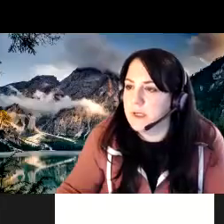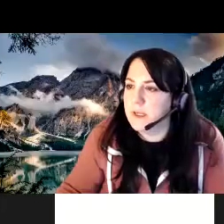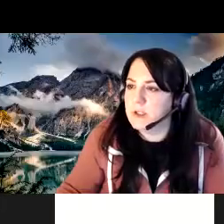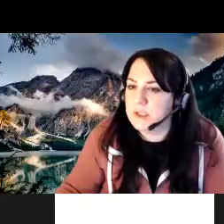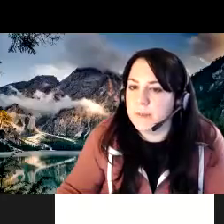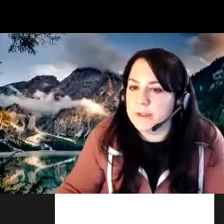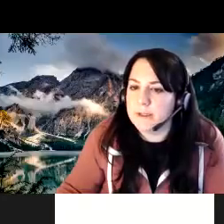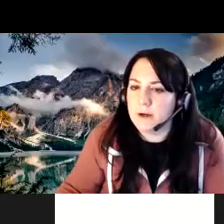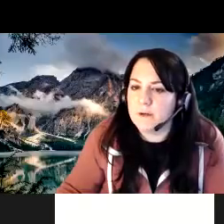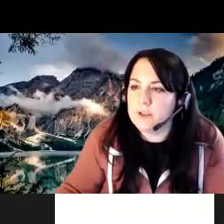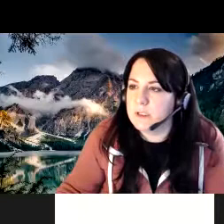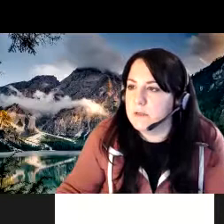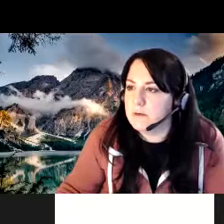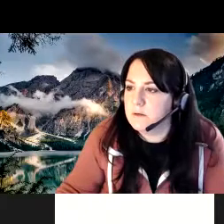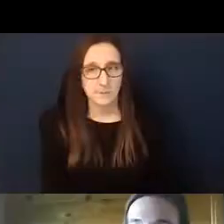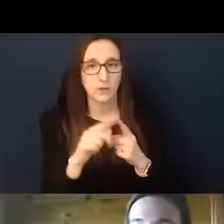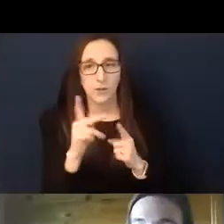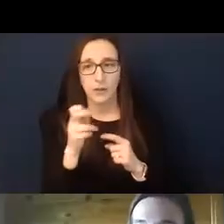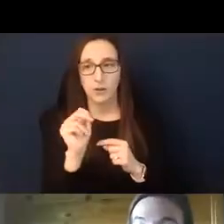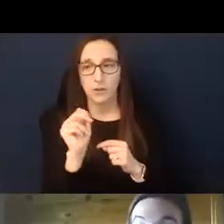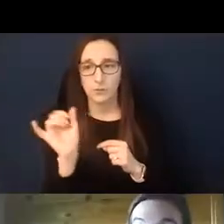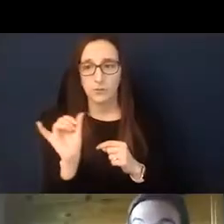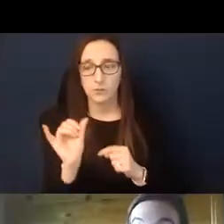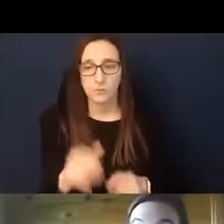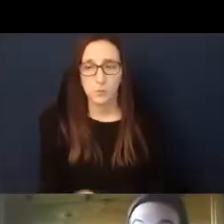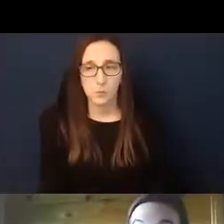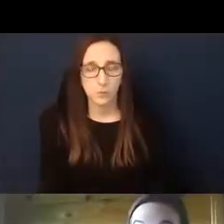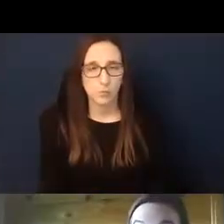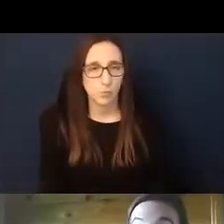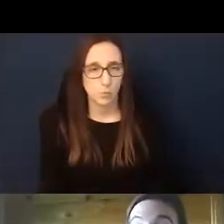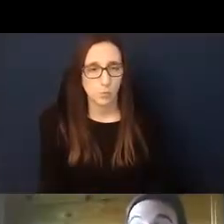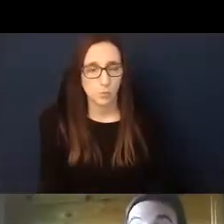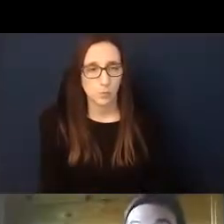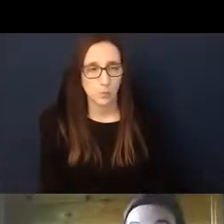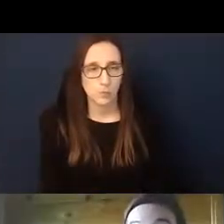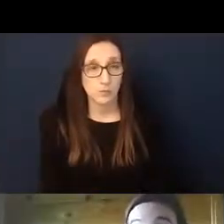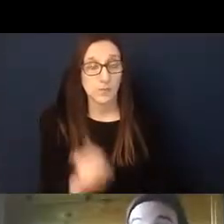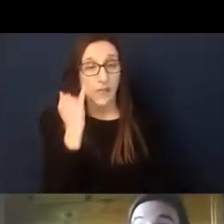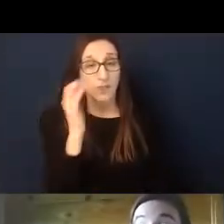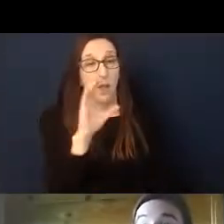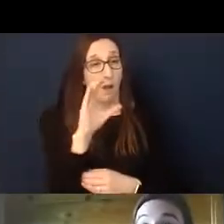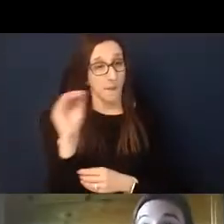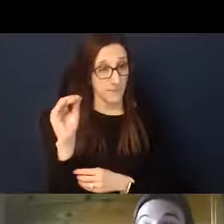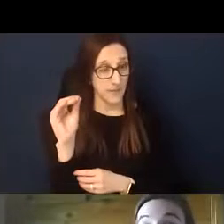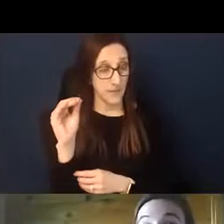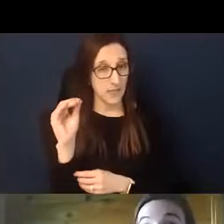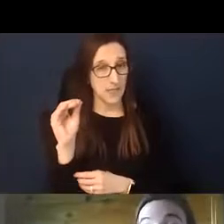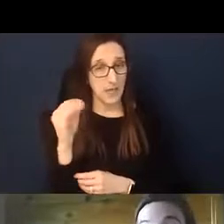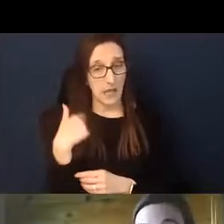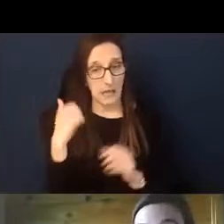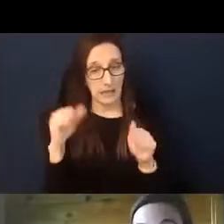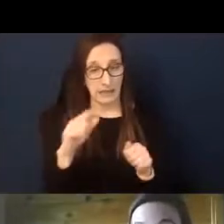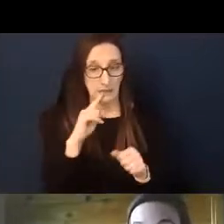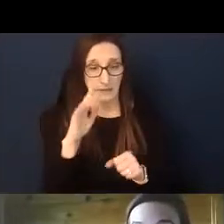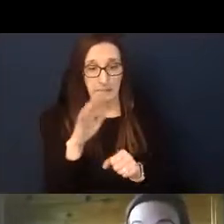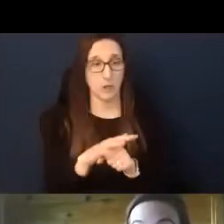And we can actually come back to Karen if she wants to reply. If it's a company, I could probably